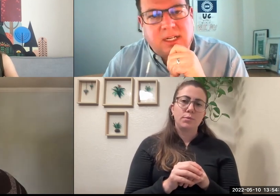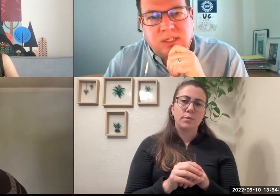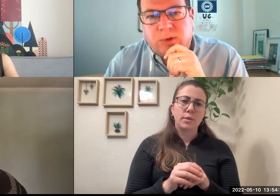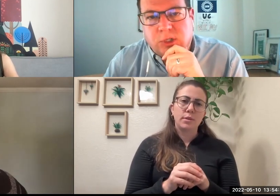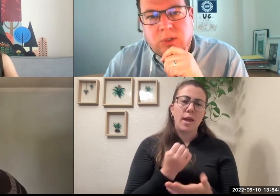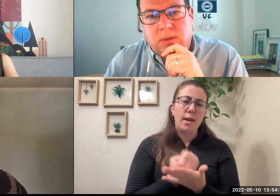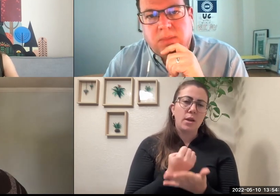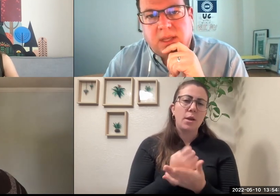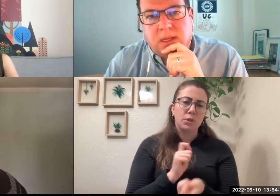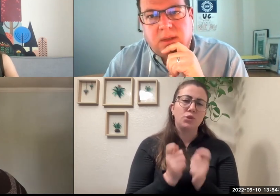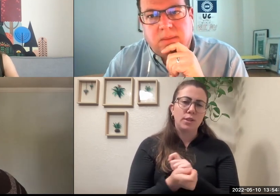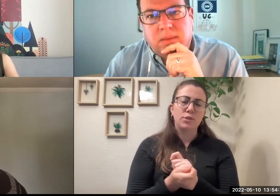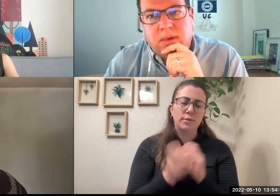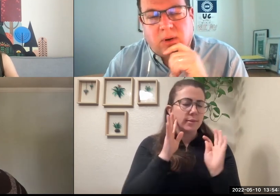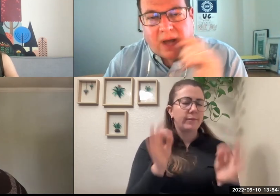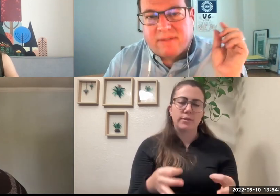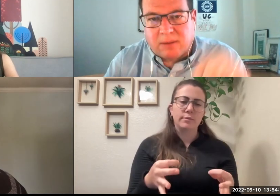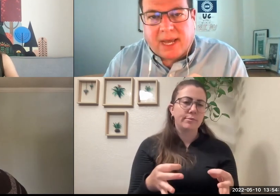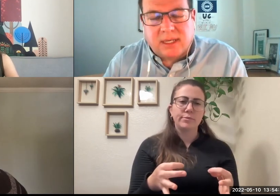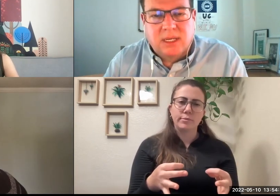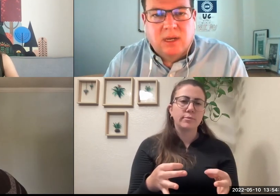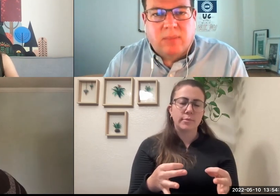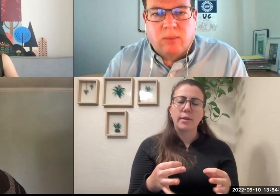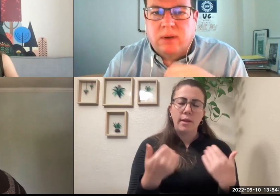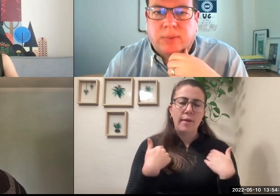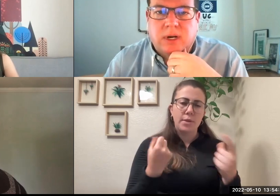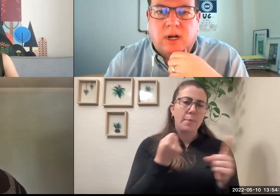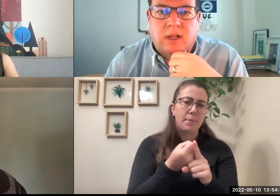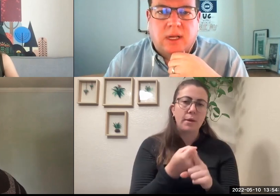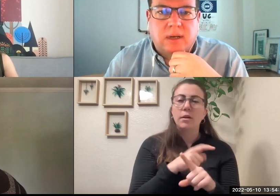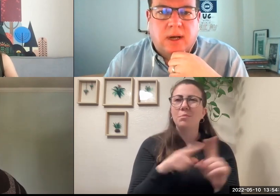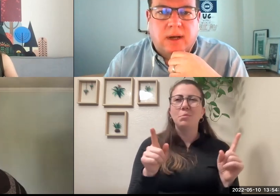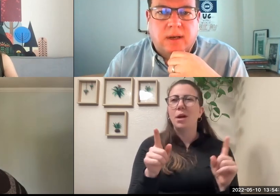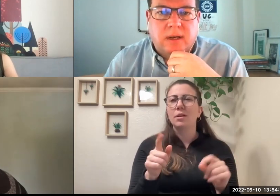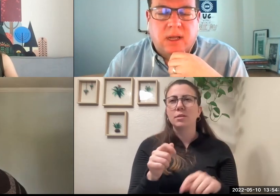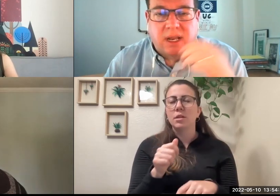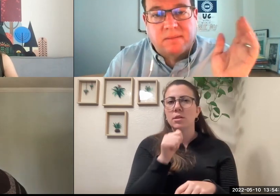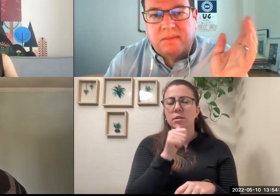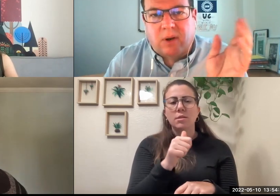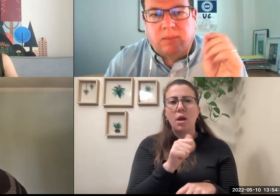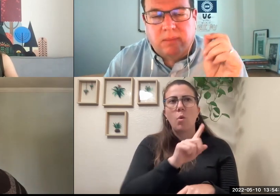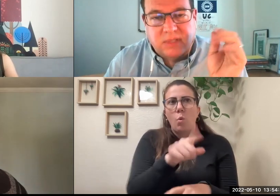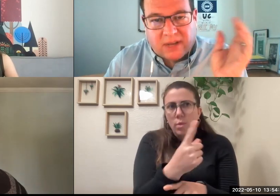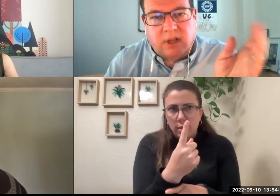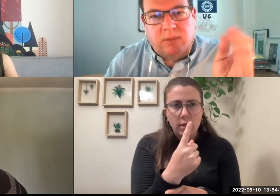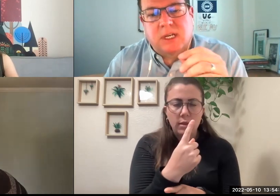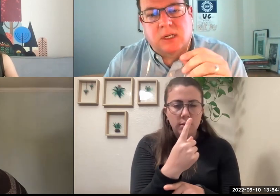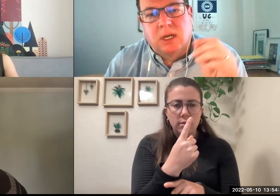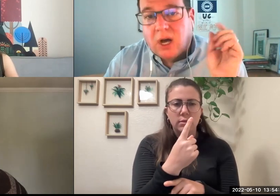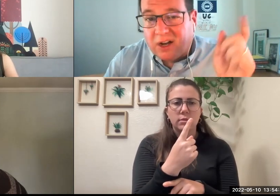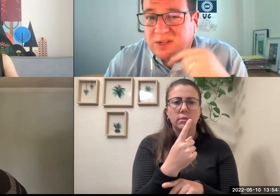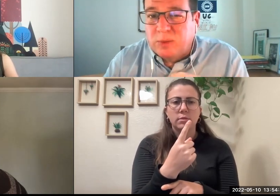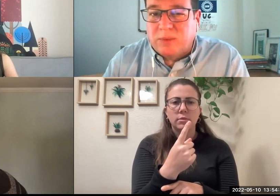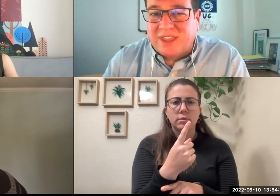economic changes for sure, and have an impact. But I wouldn't put it all on definitely